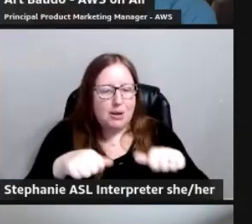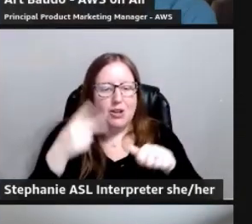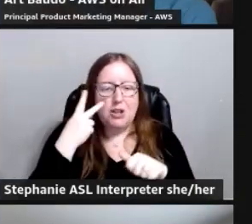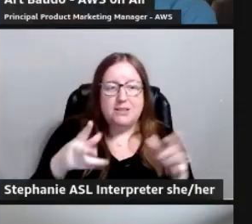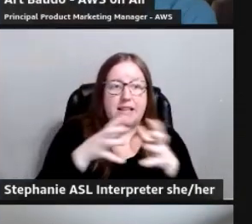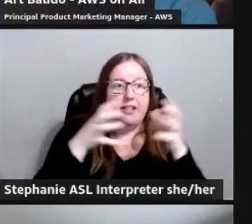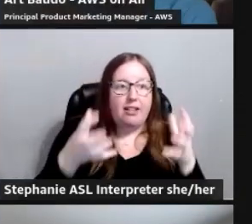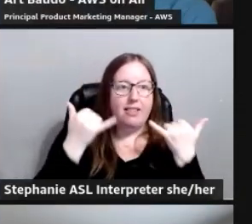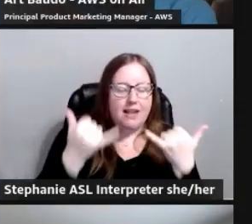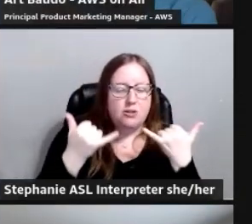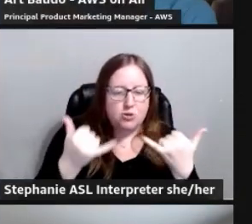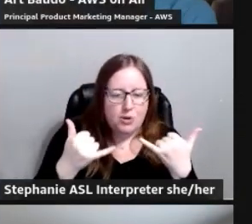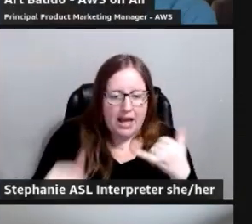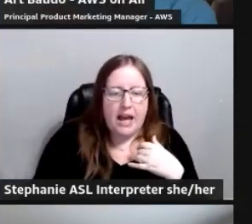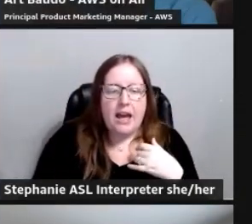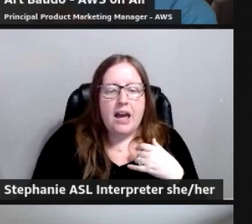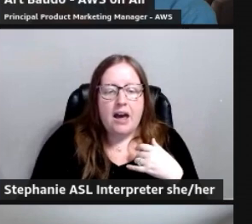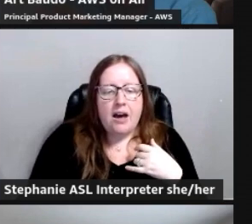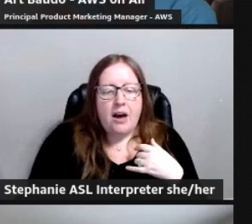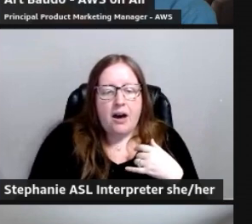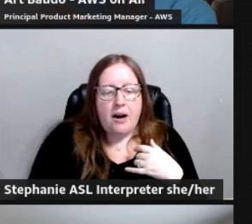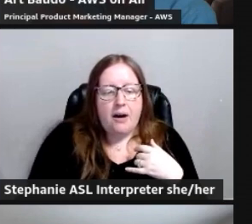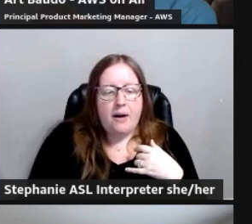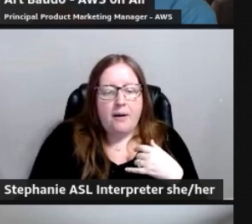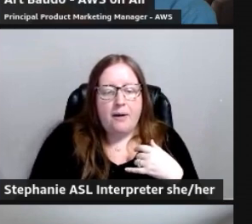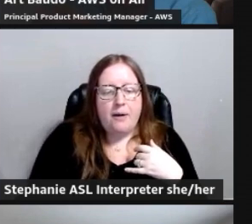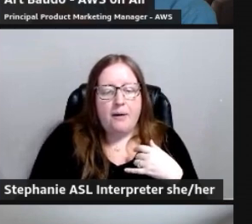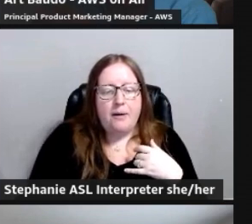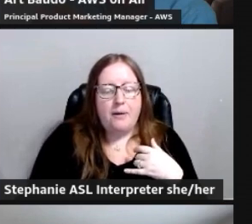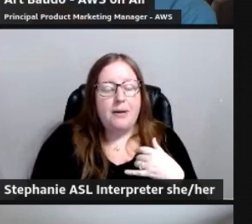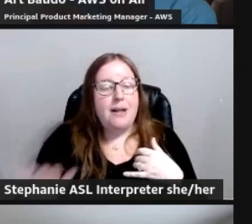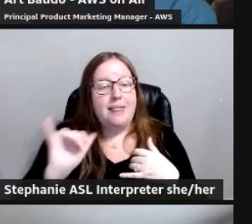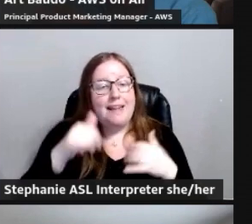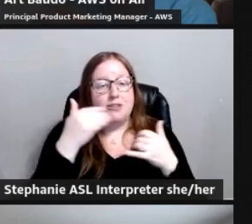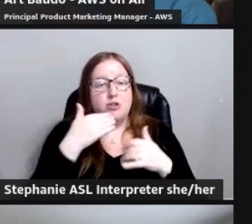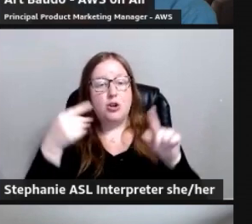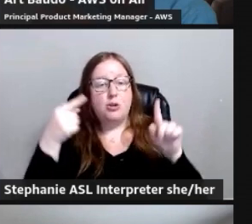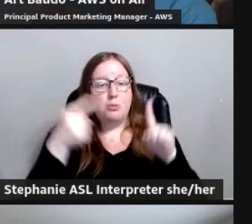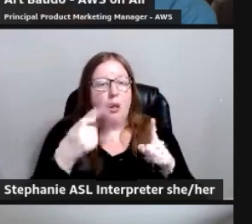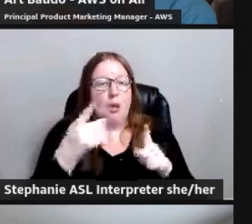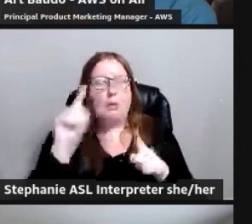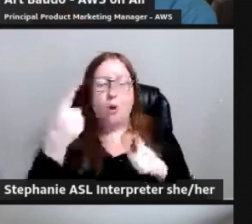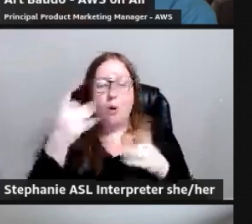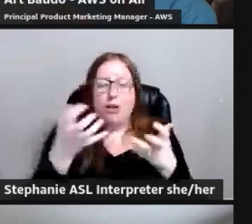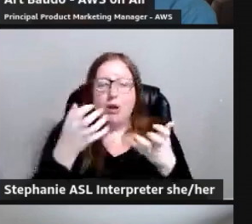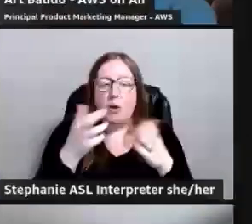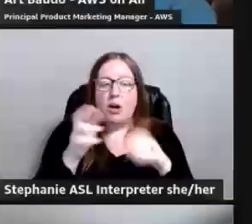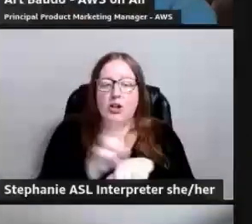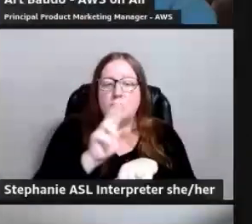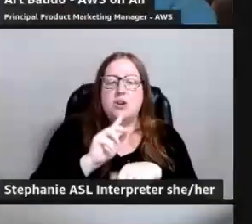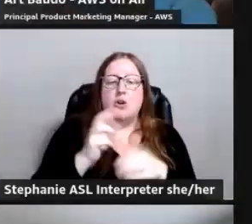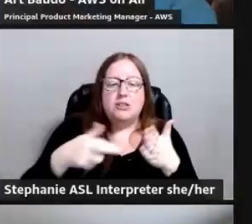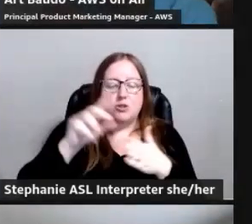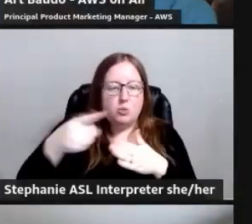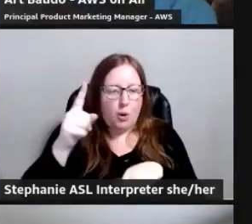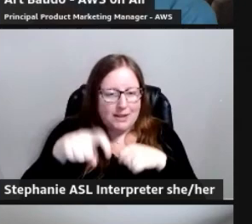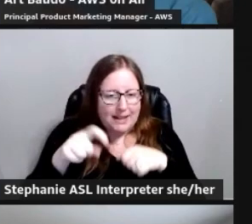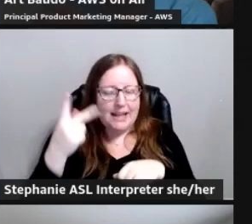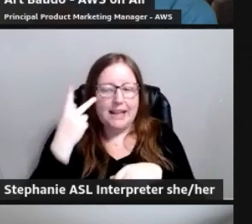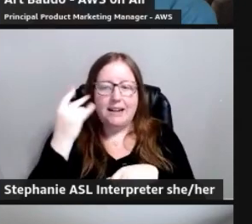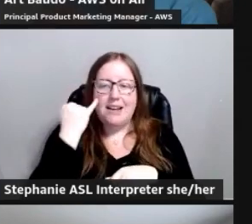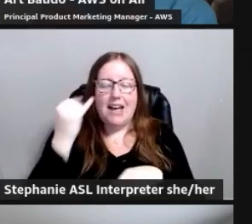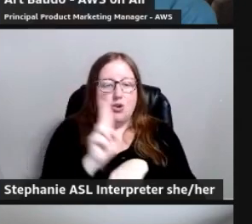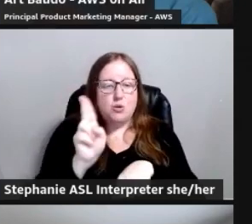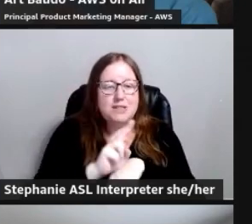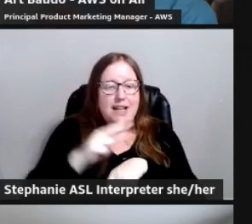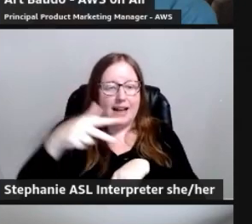today. And so this is a good point. We only want to use the resource that we really need. So by using Lambda, by using recognition, by using